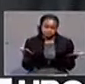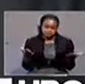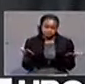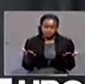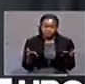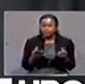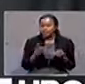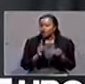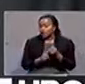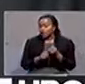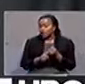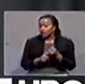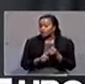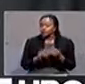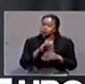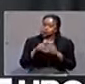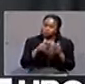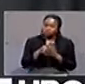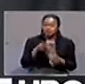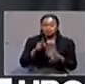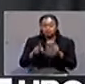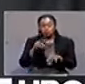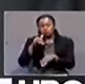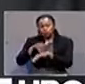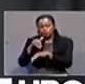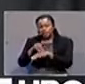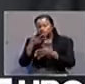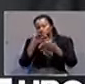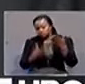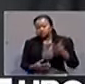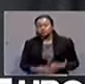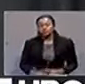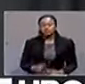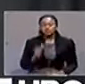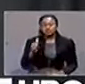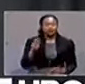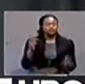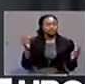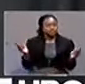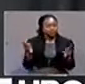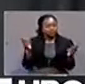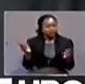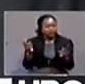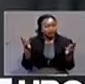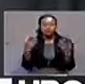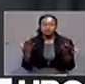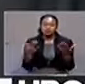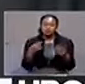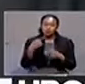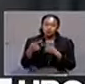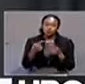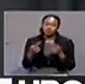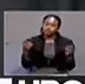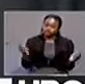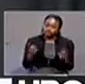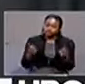One, it has all been said, he's a shepherd who looked after his